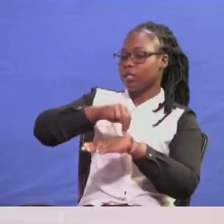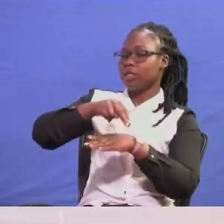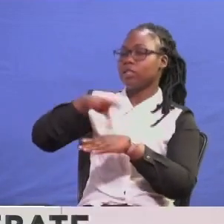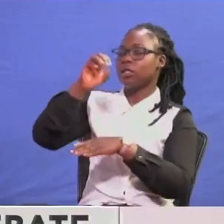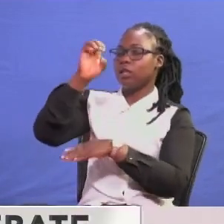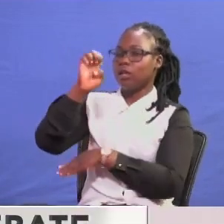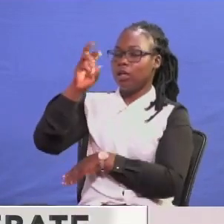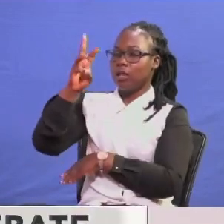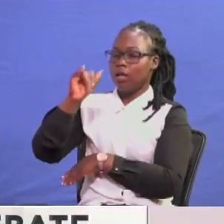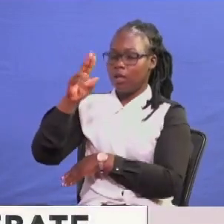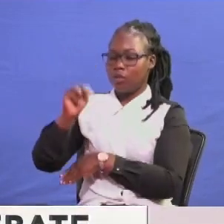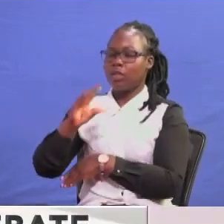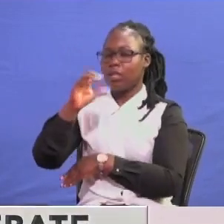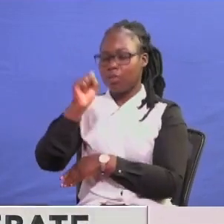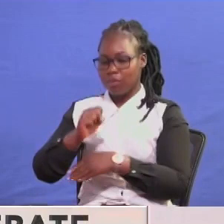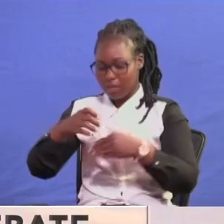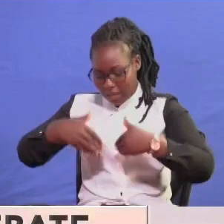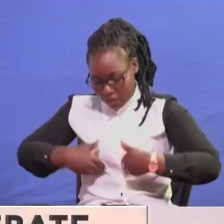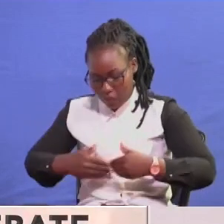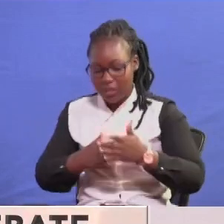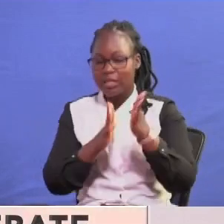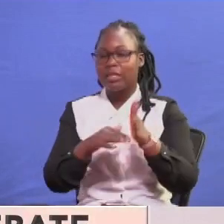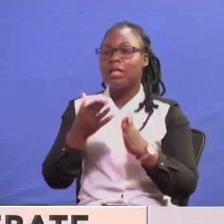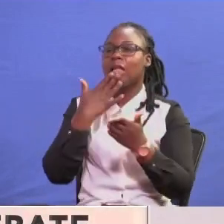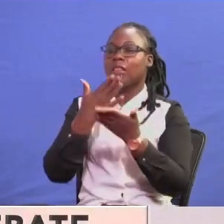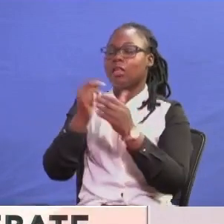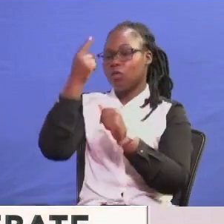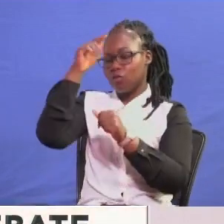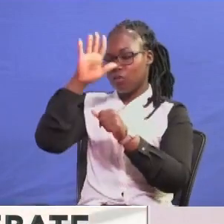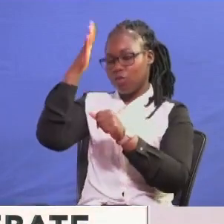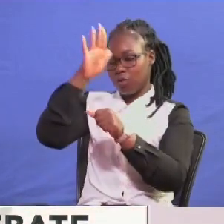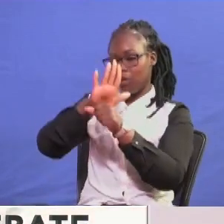Njoroge, ANC youth leader, asante sana for making time. Thank you. And